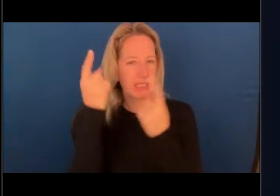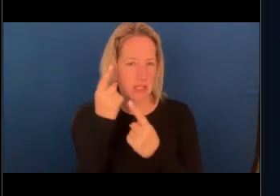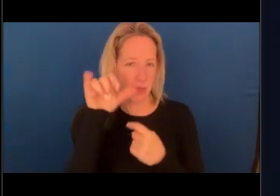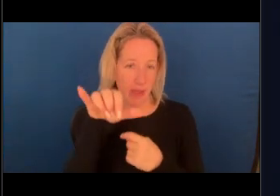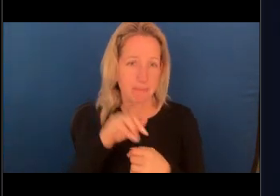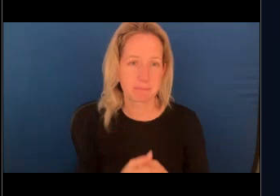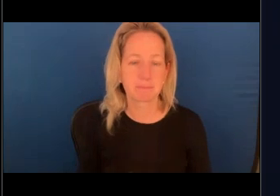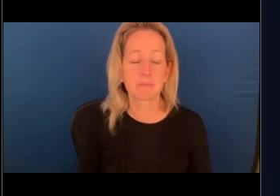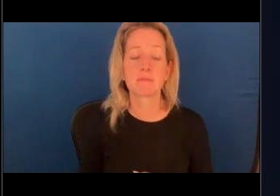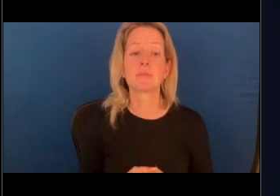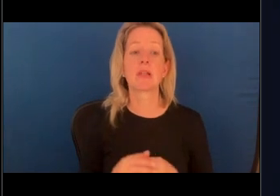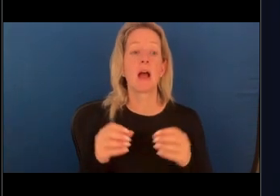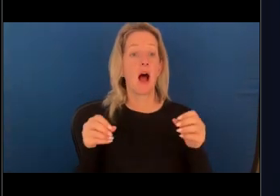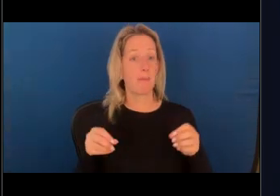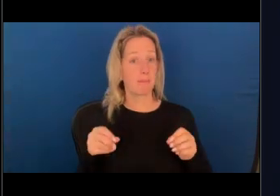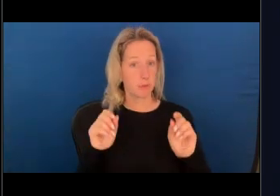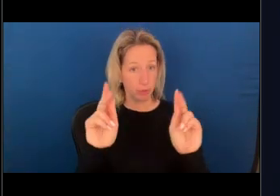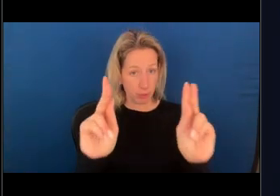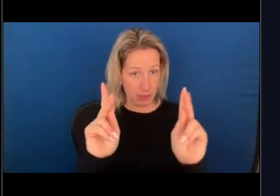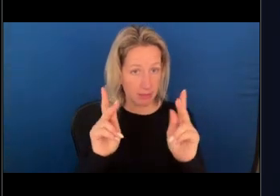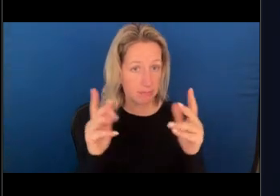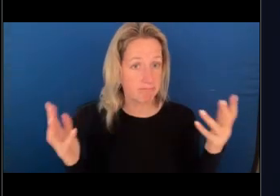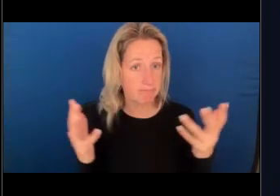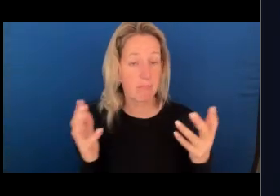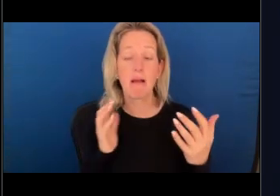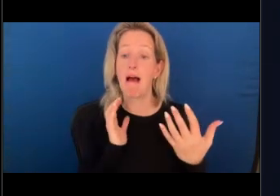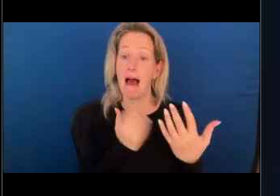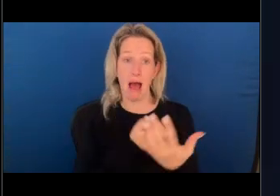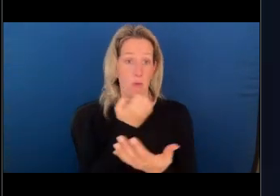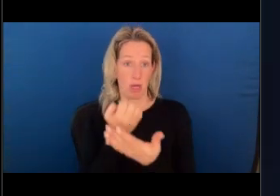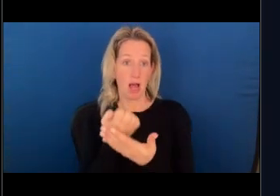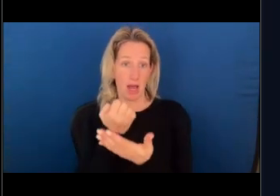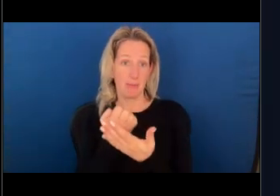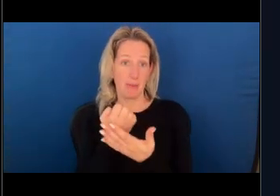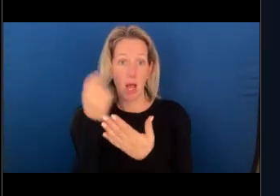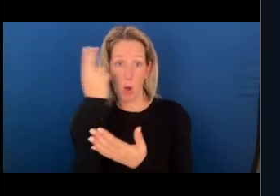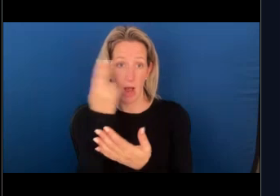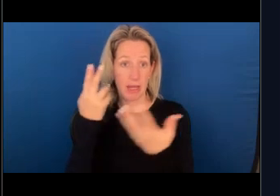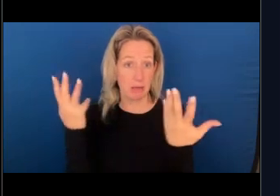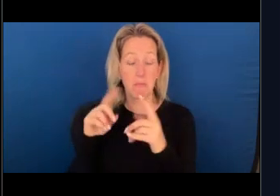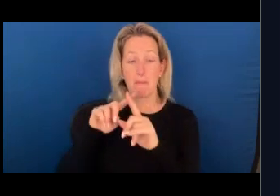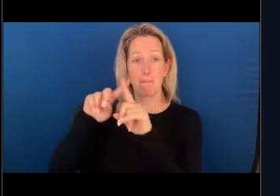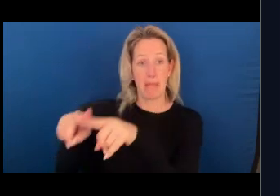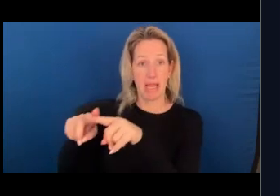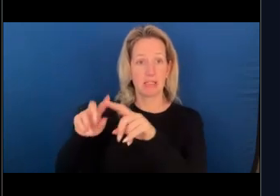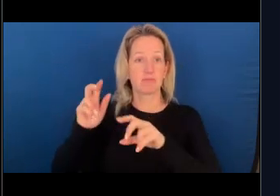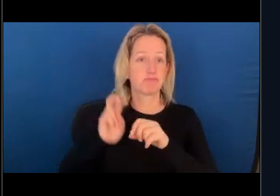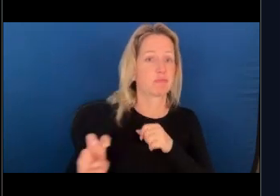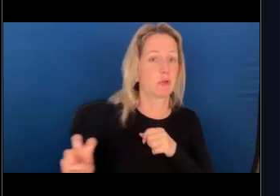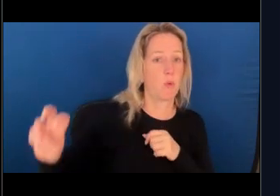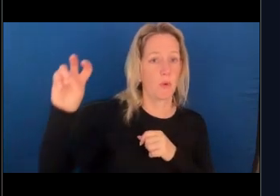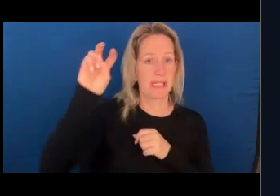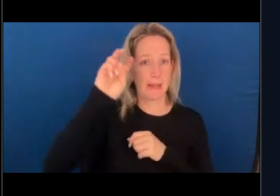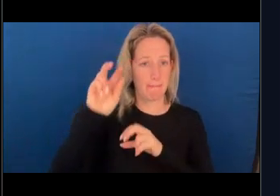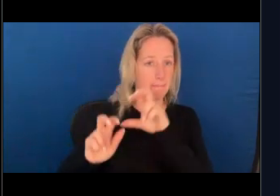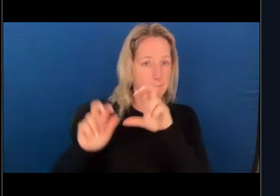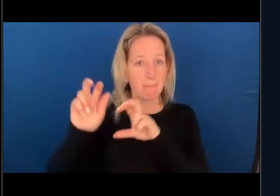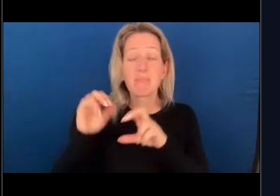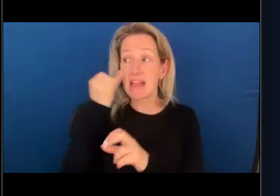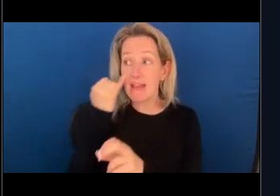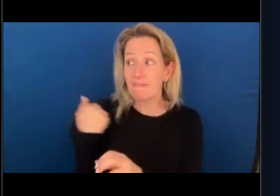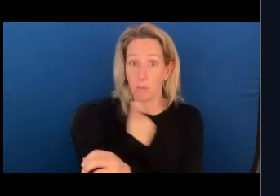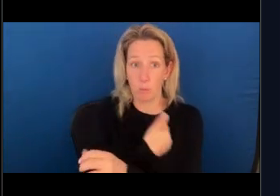opportunity is that a big portion of our economy in Hawaii is based on tourism. And so if we really lean into an ecotourism